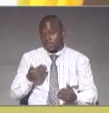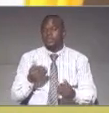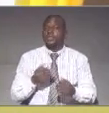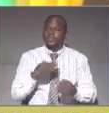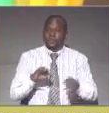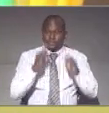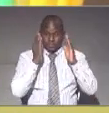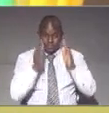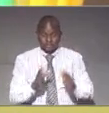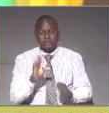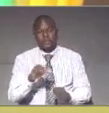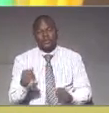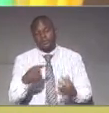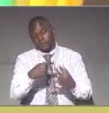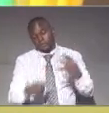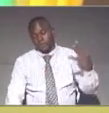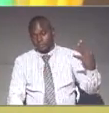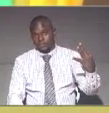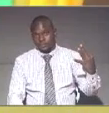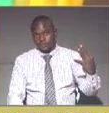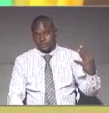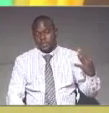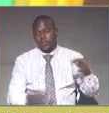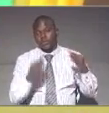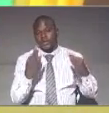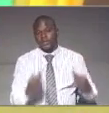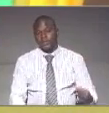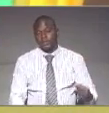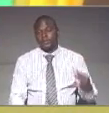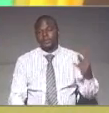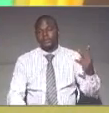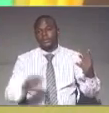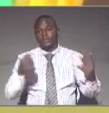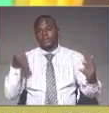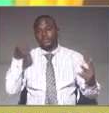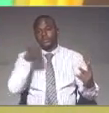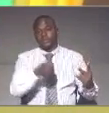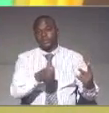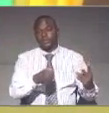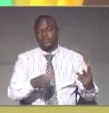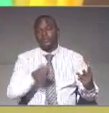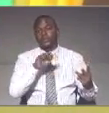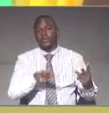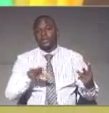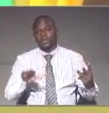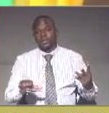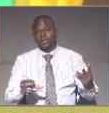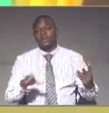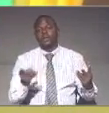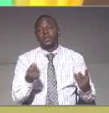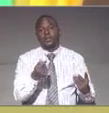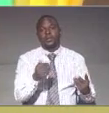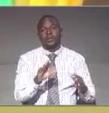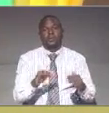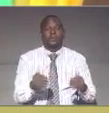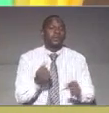not focusing on any of these, productivity, employment, marketing, income, then